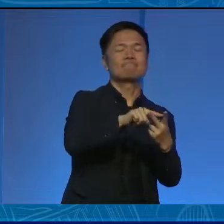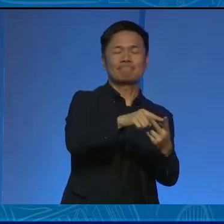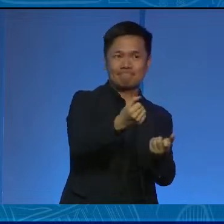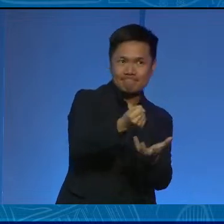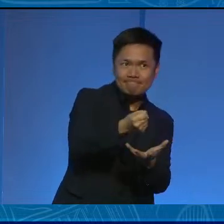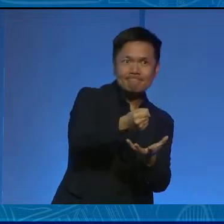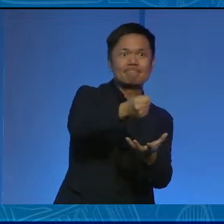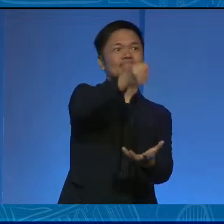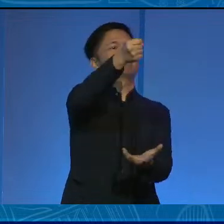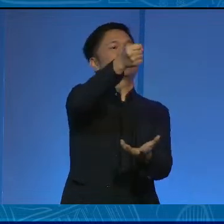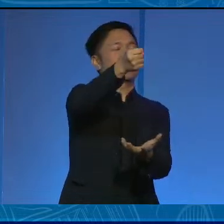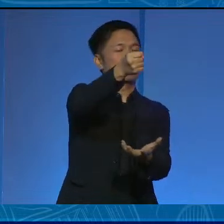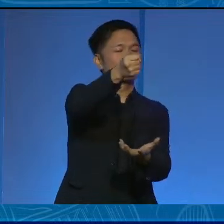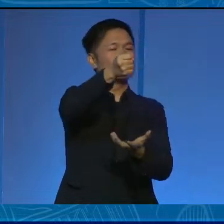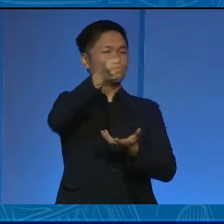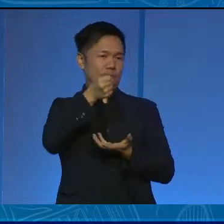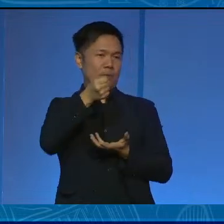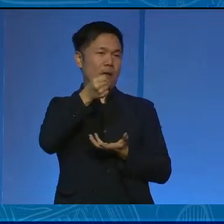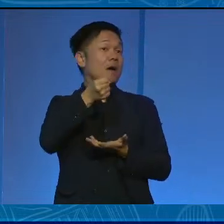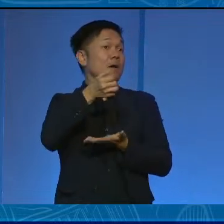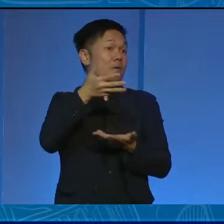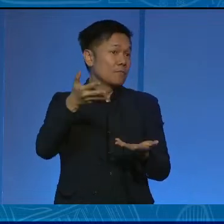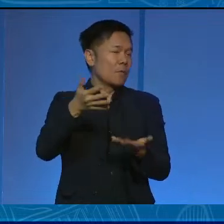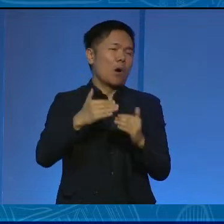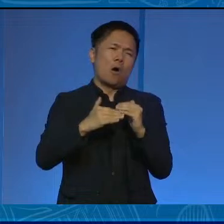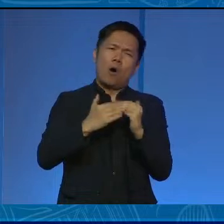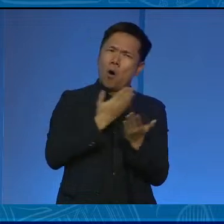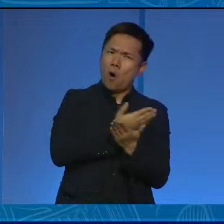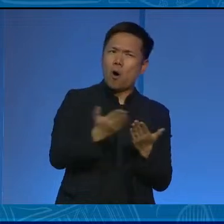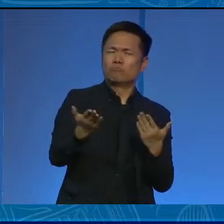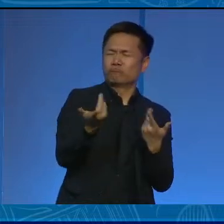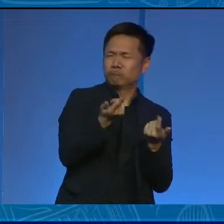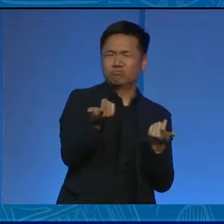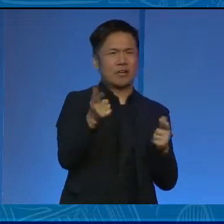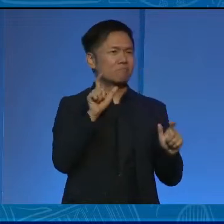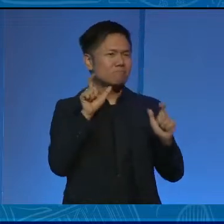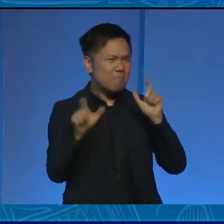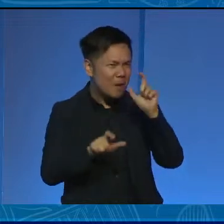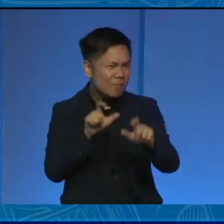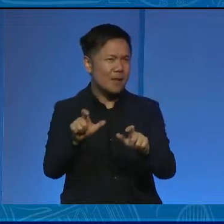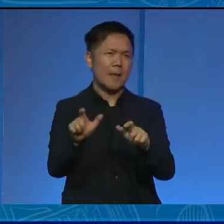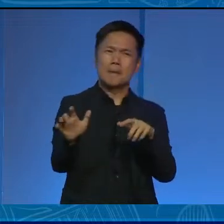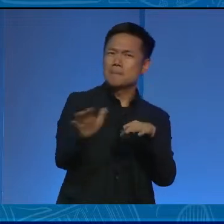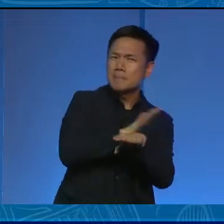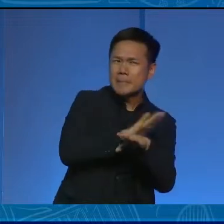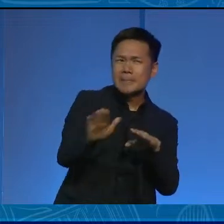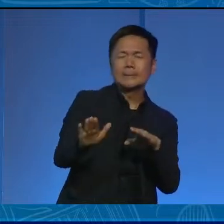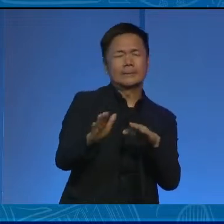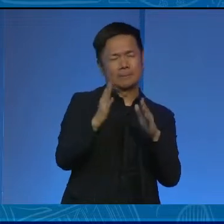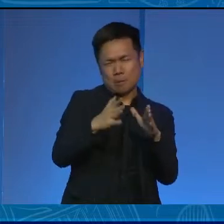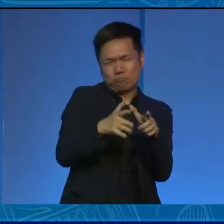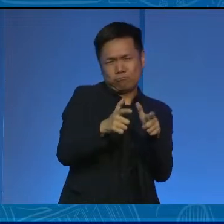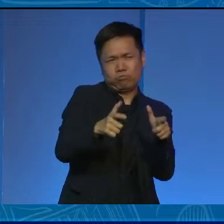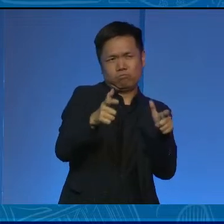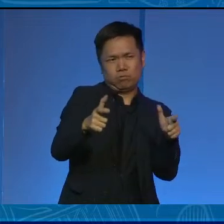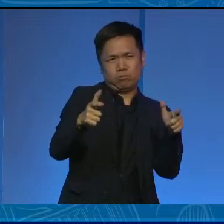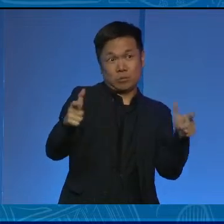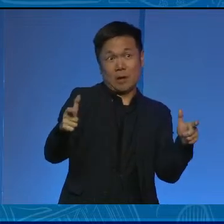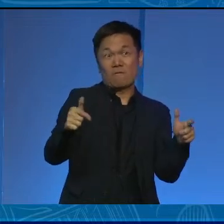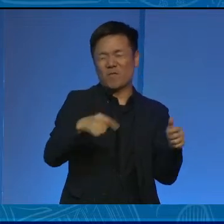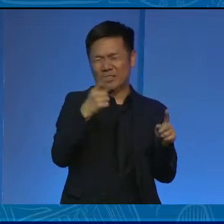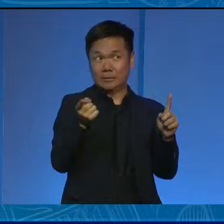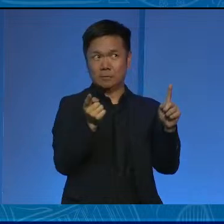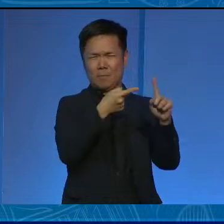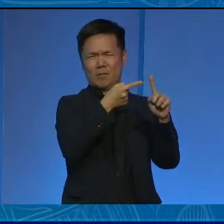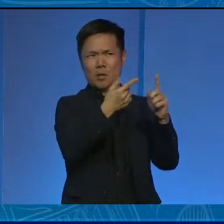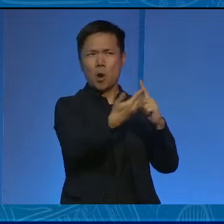leveraged in addition to ensuring that all business investments strengthen rather than weaken climate